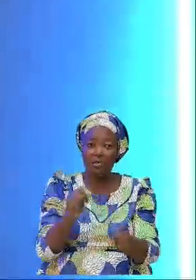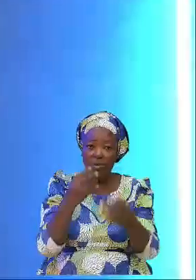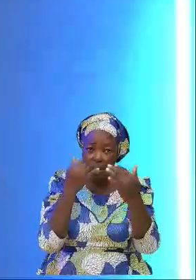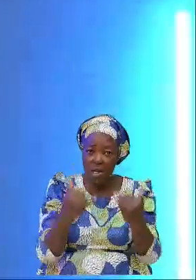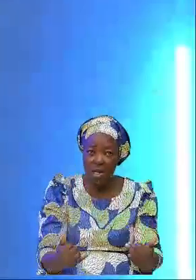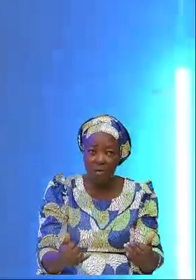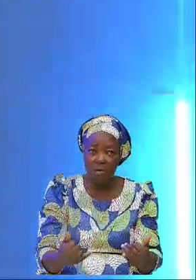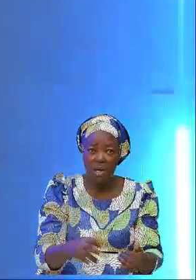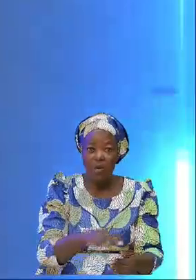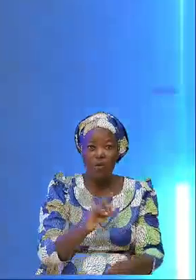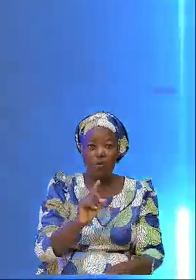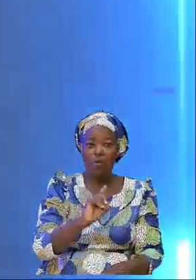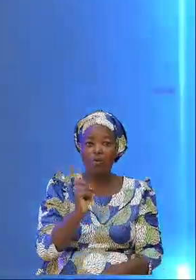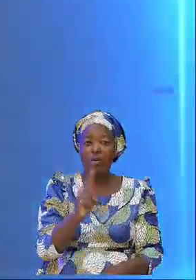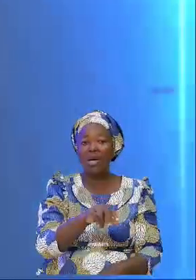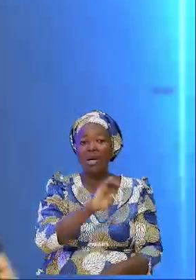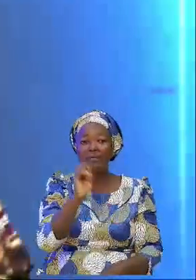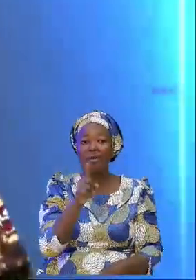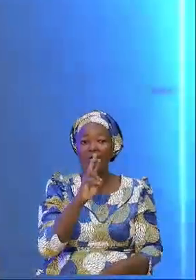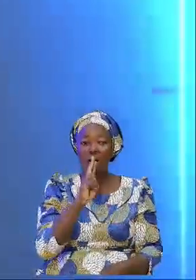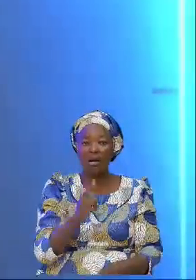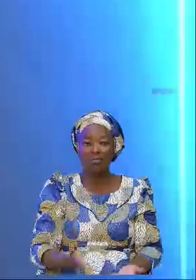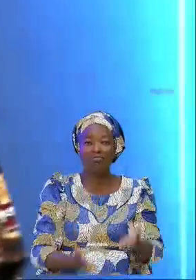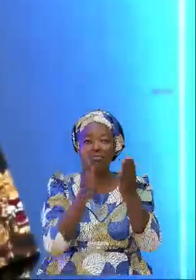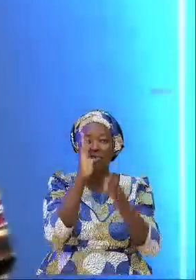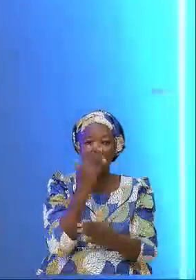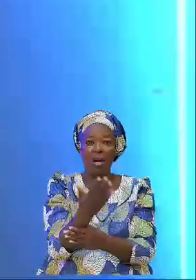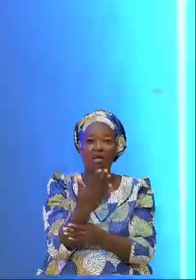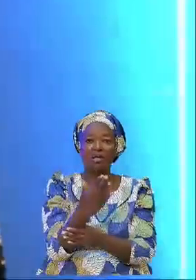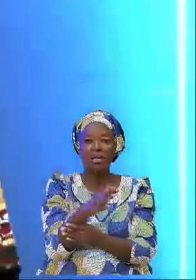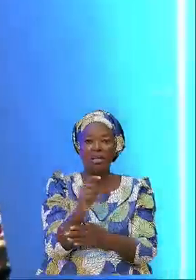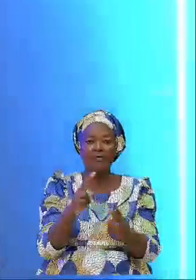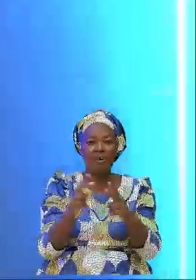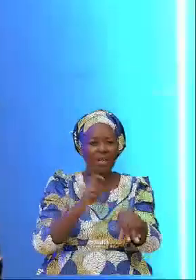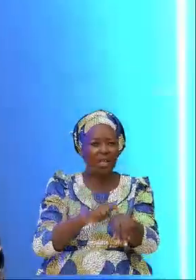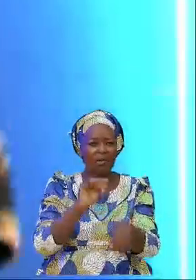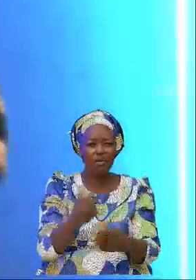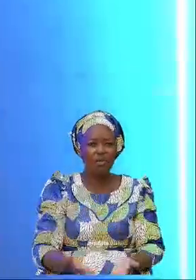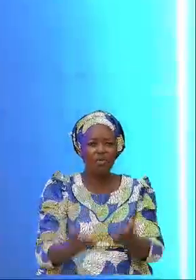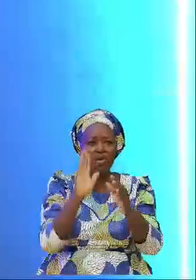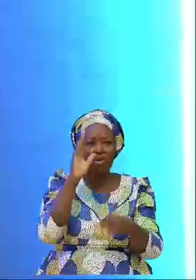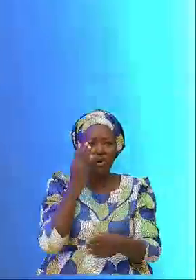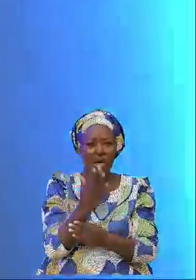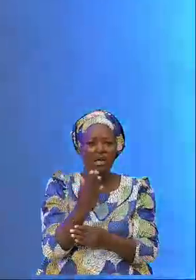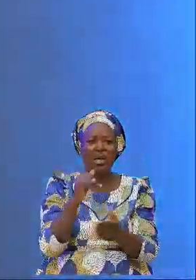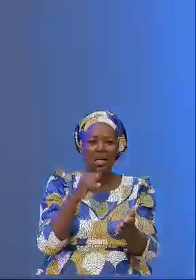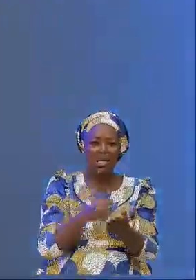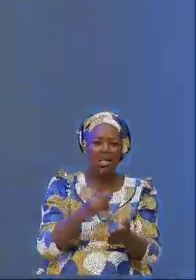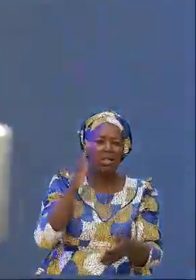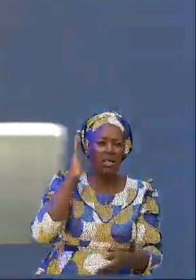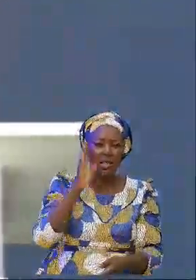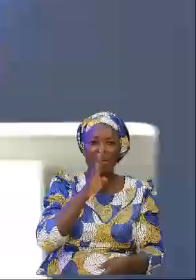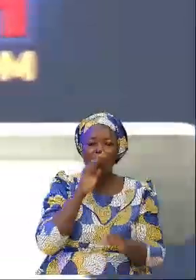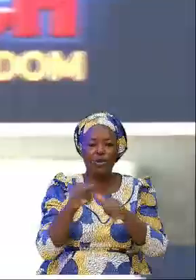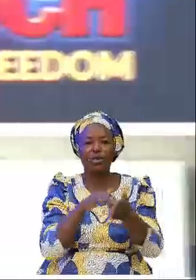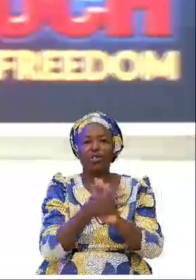you. And if you want that salvation now, wherever you are, raise up your hand. The moment